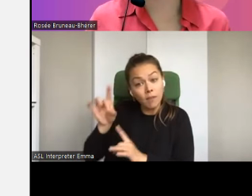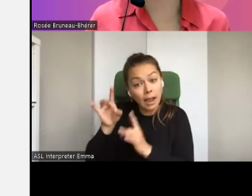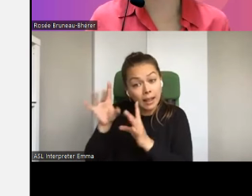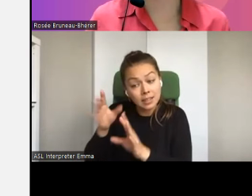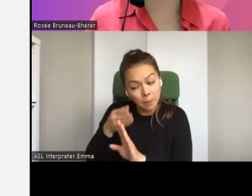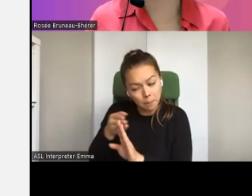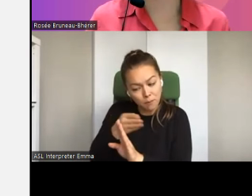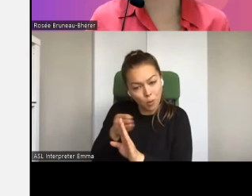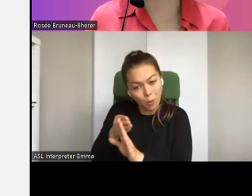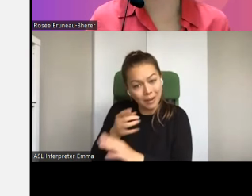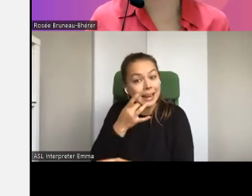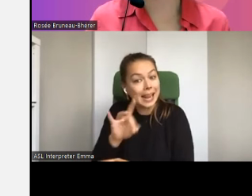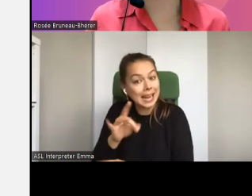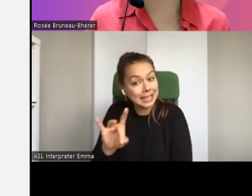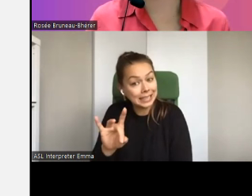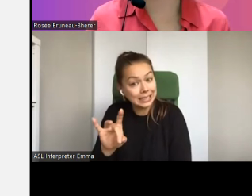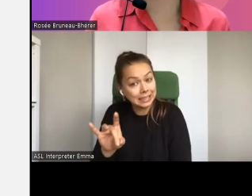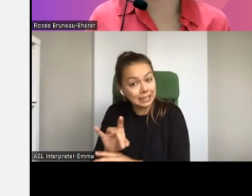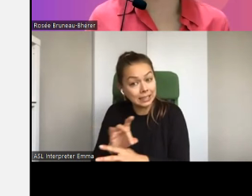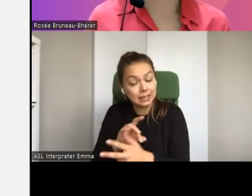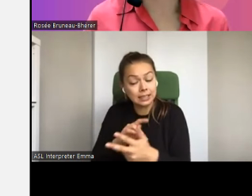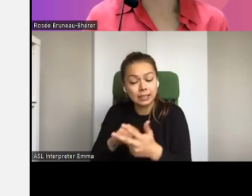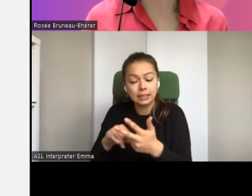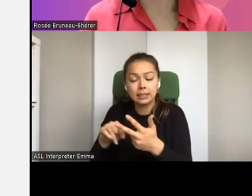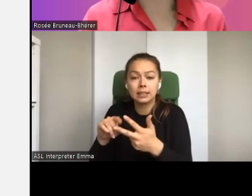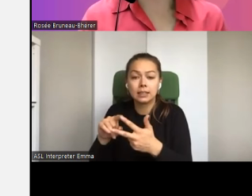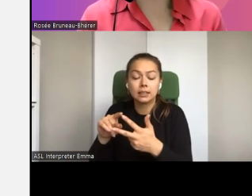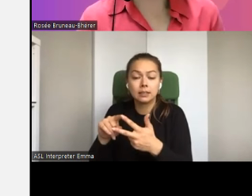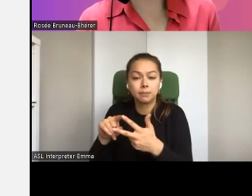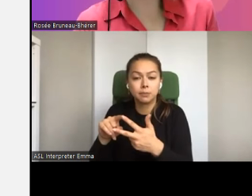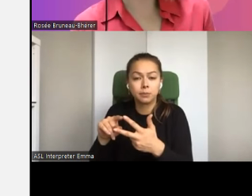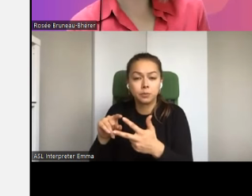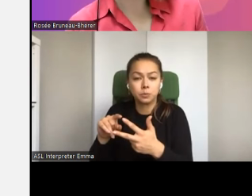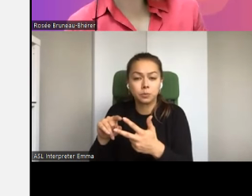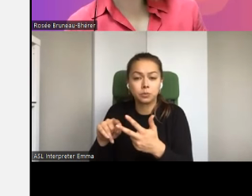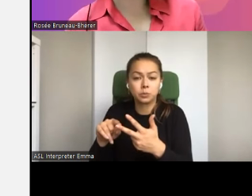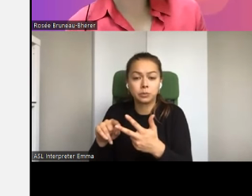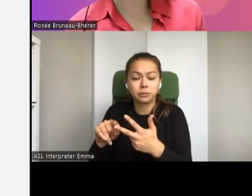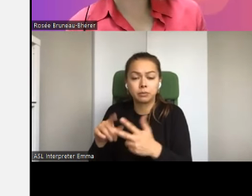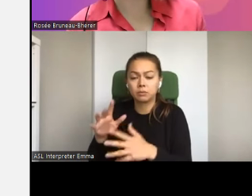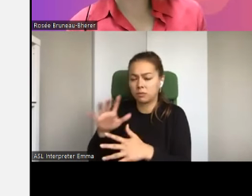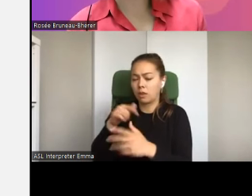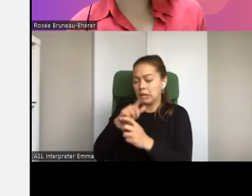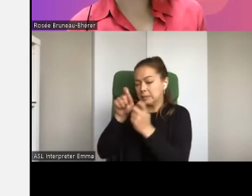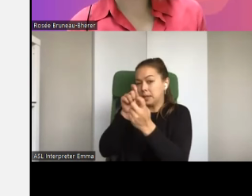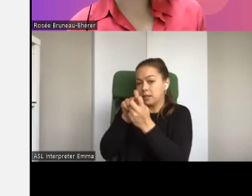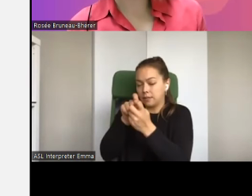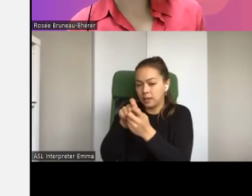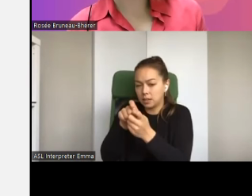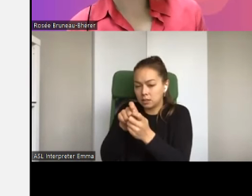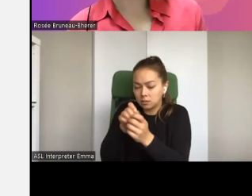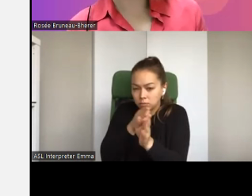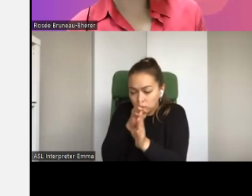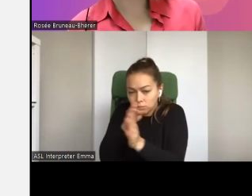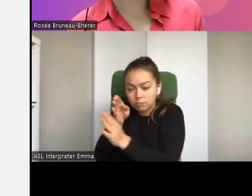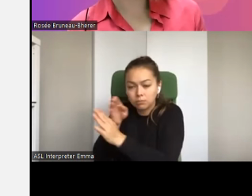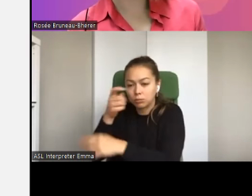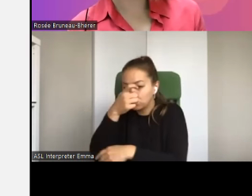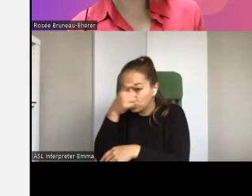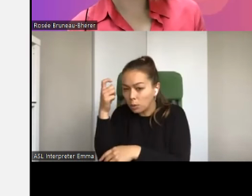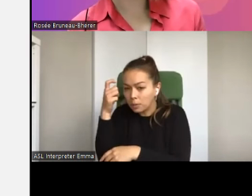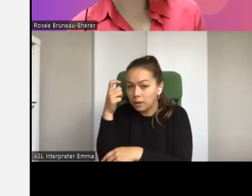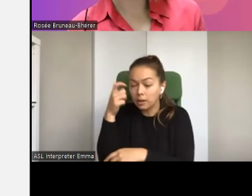These are only certain types of traumas rather. 1 person out of 3 says they've had these experiences